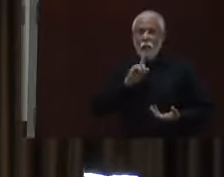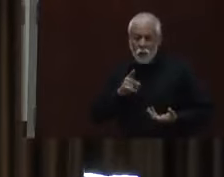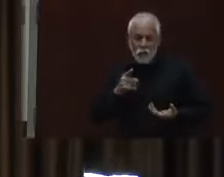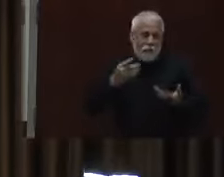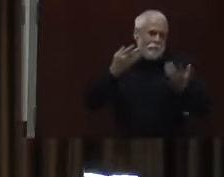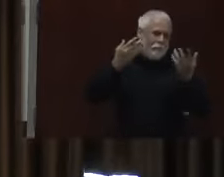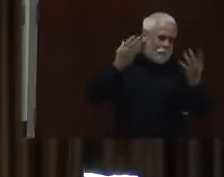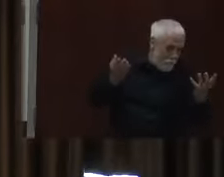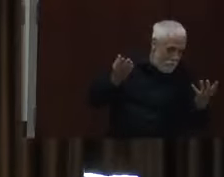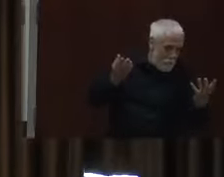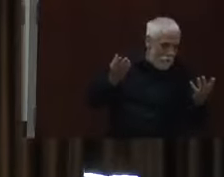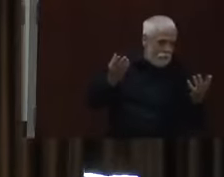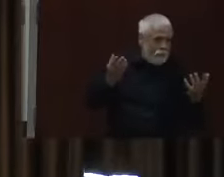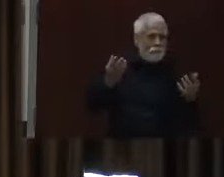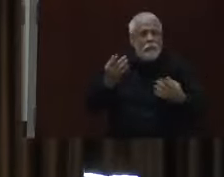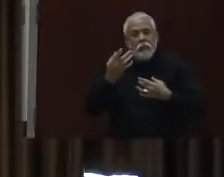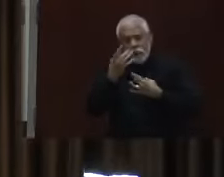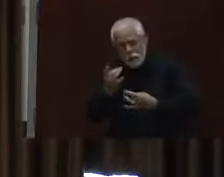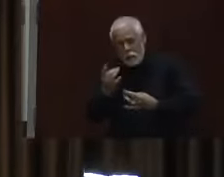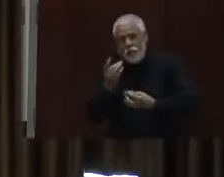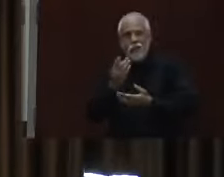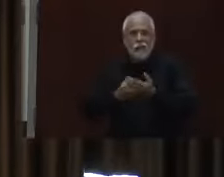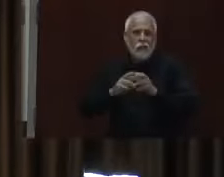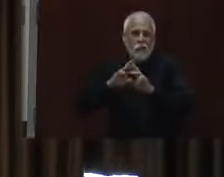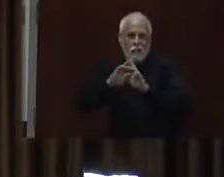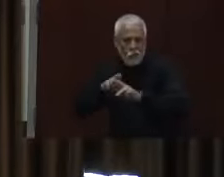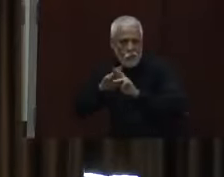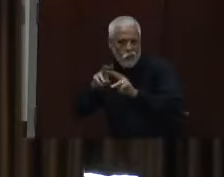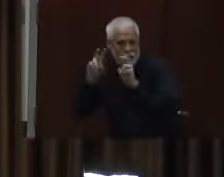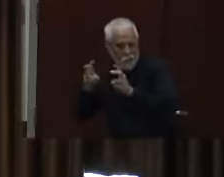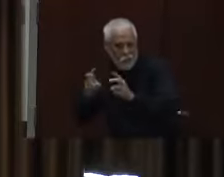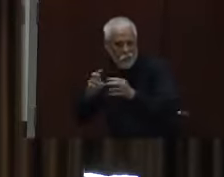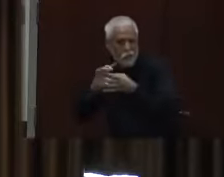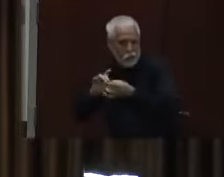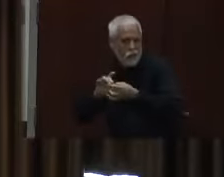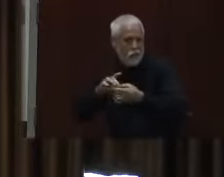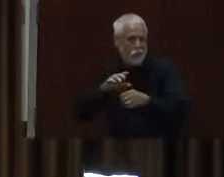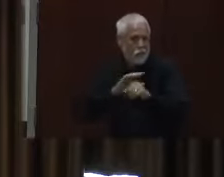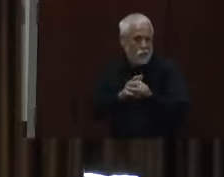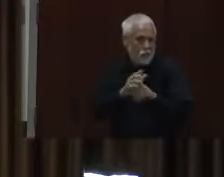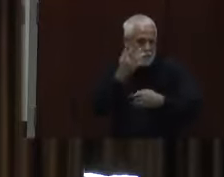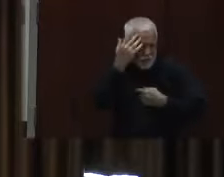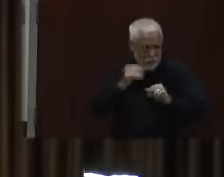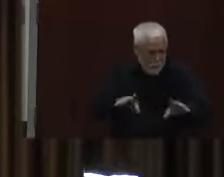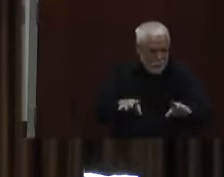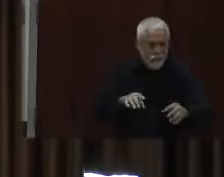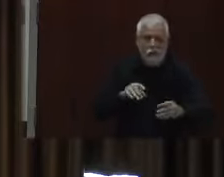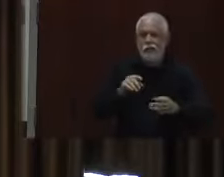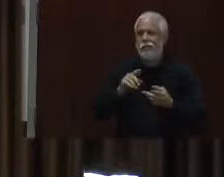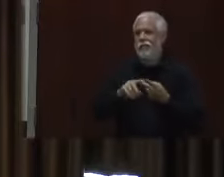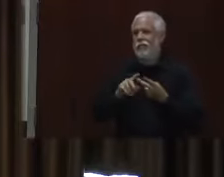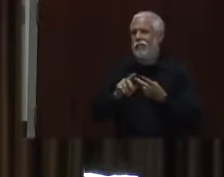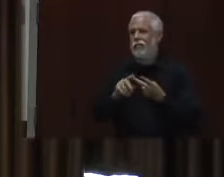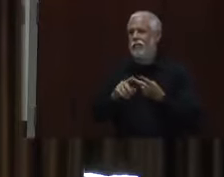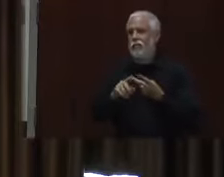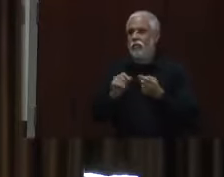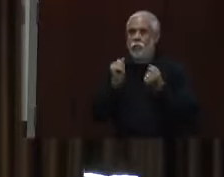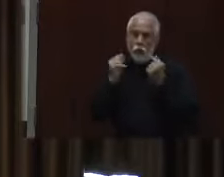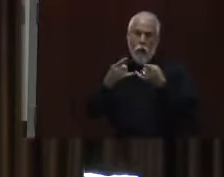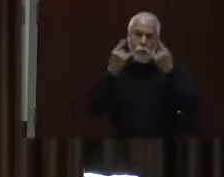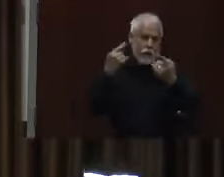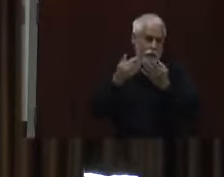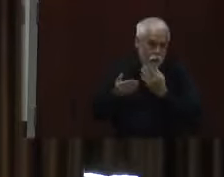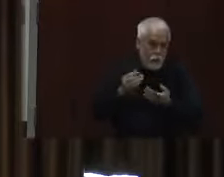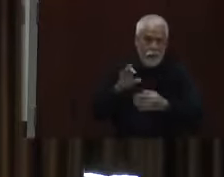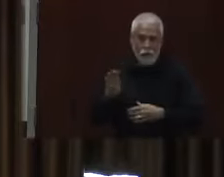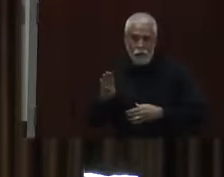be that there's some reporting issues related to the pandemic. It may be related to the fact that we're all masking anyway,